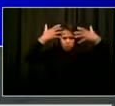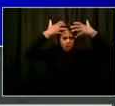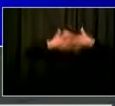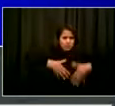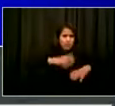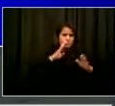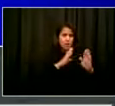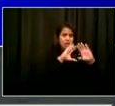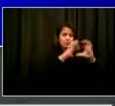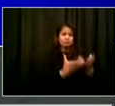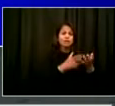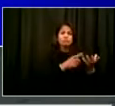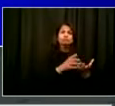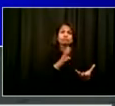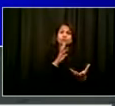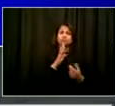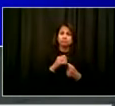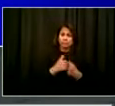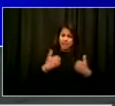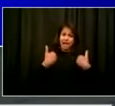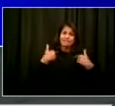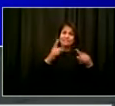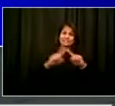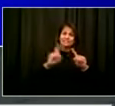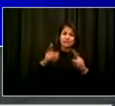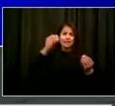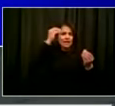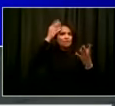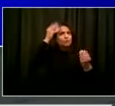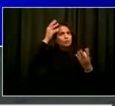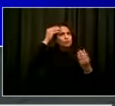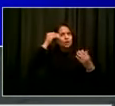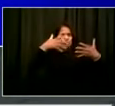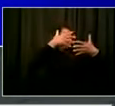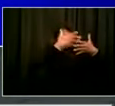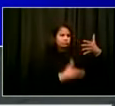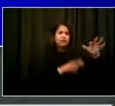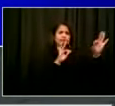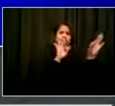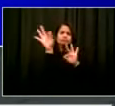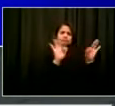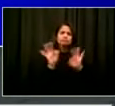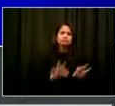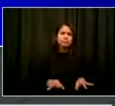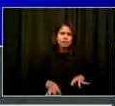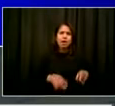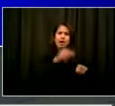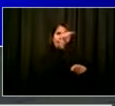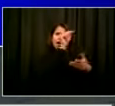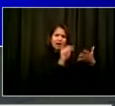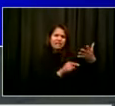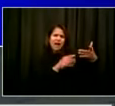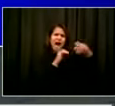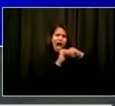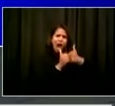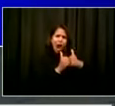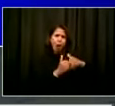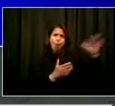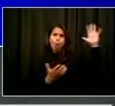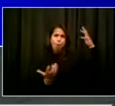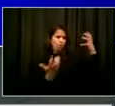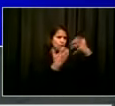city COVID-19 testing sites citywide, including in the hotspot areas. And it can be downloaded